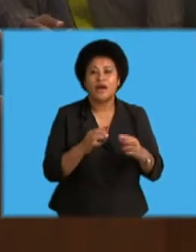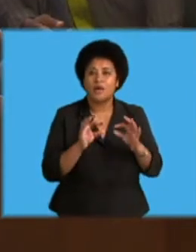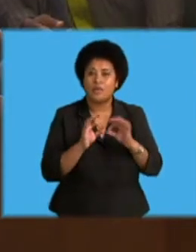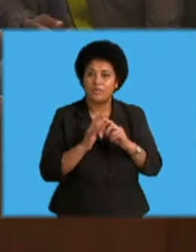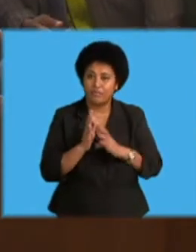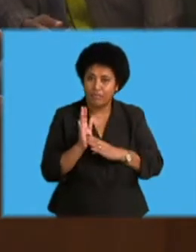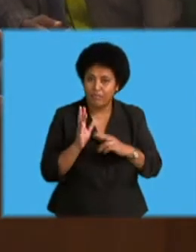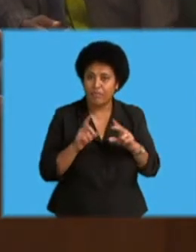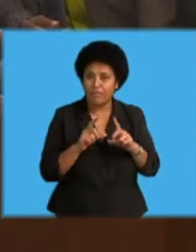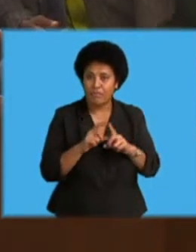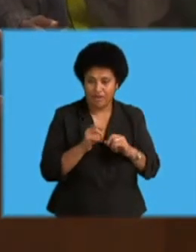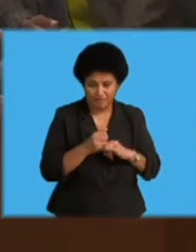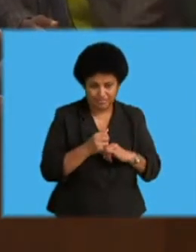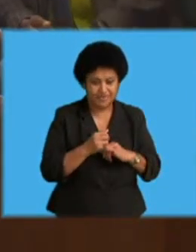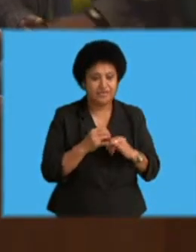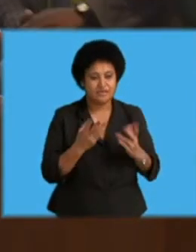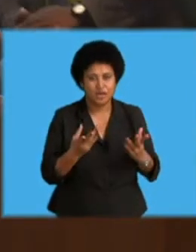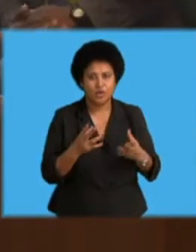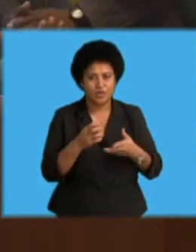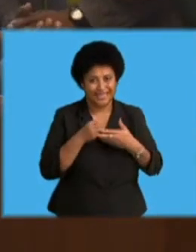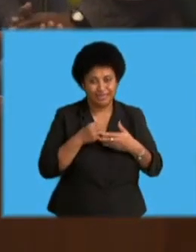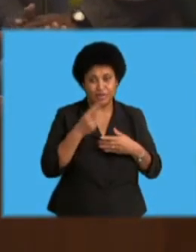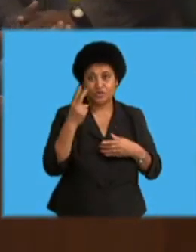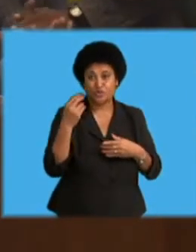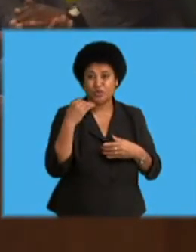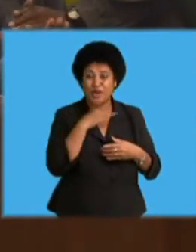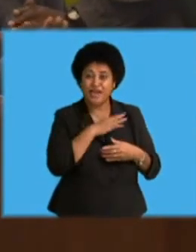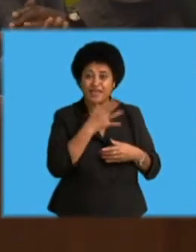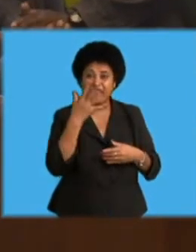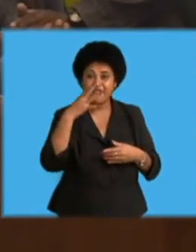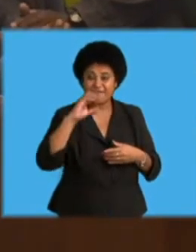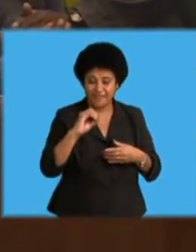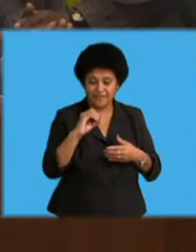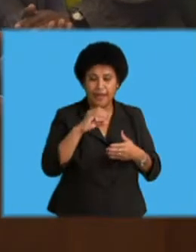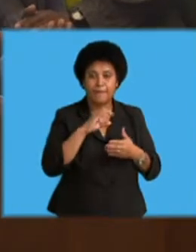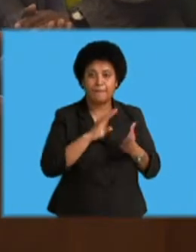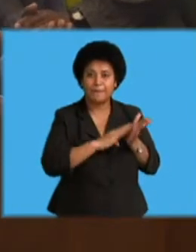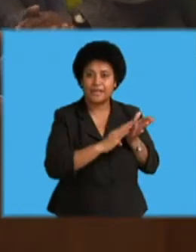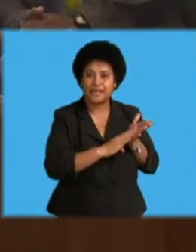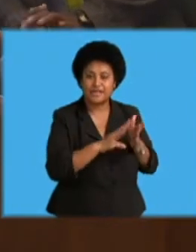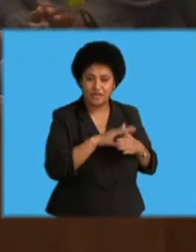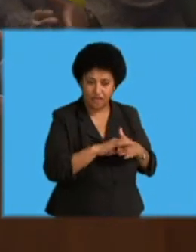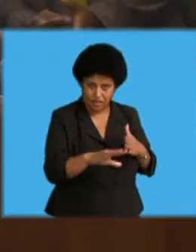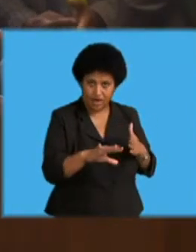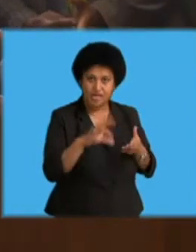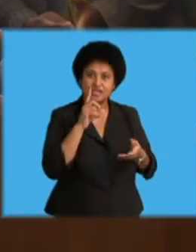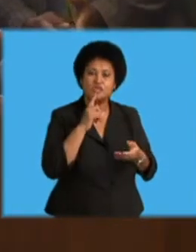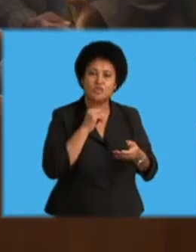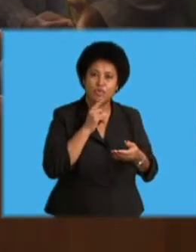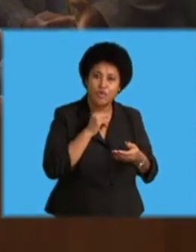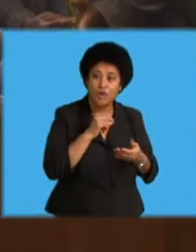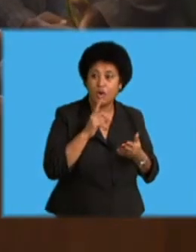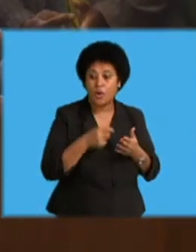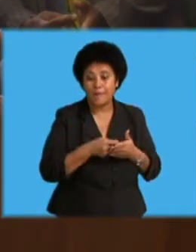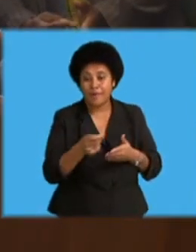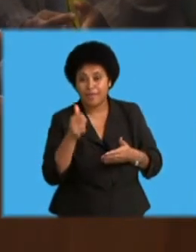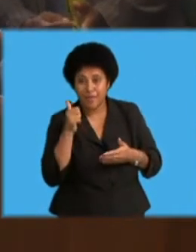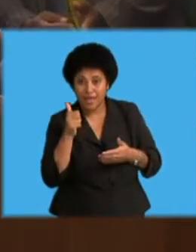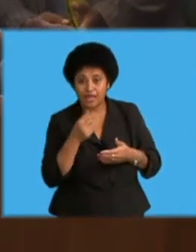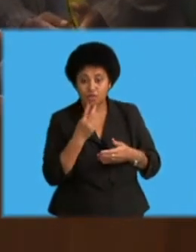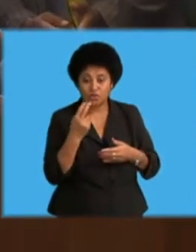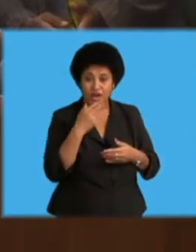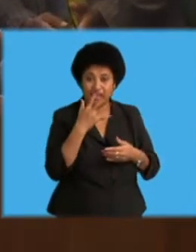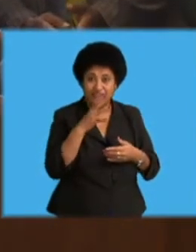But of course, we kept it at $200 million. In fact, it was a $250 million exposure. We paid off $50 million, and $200 million was